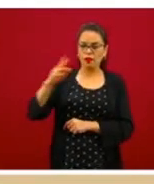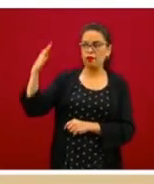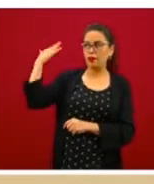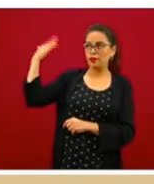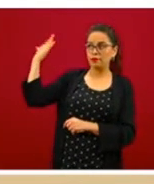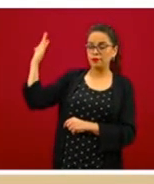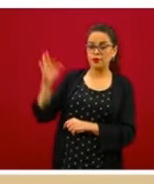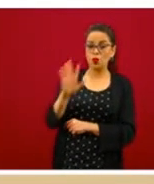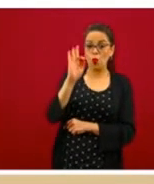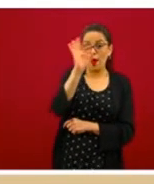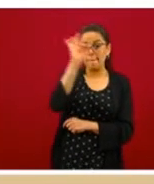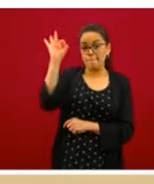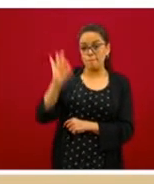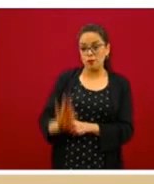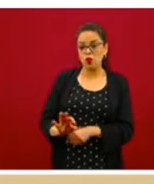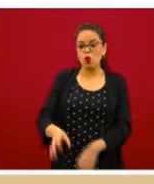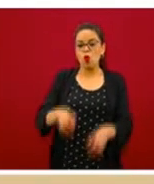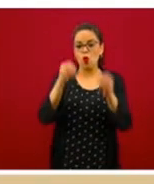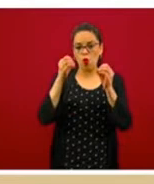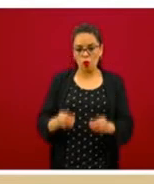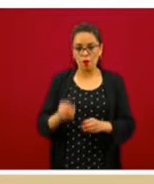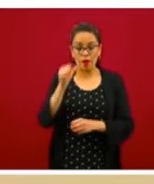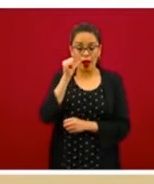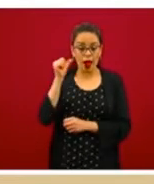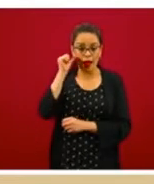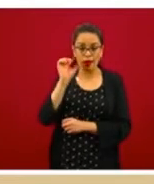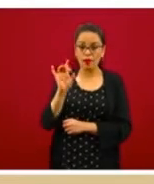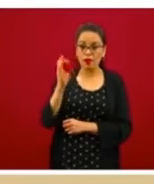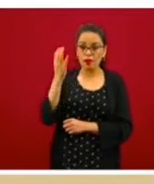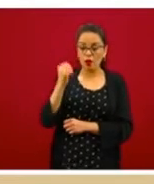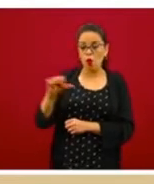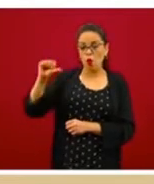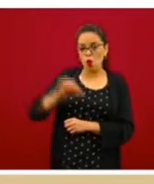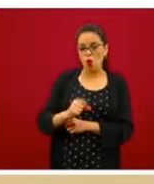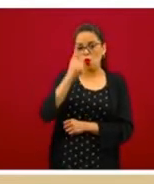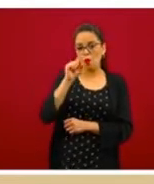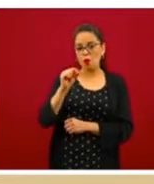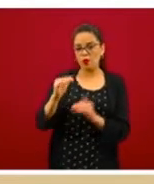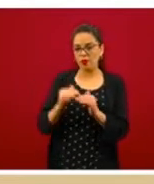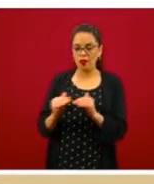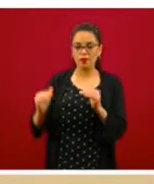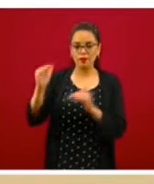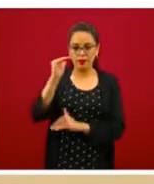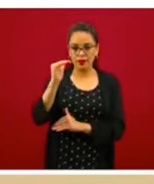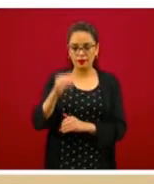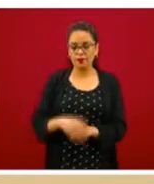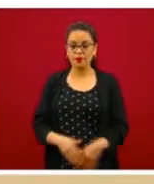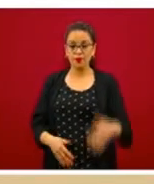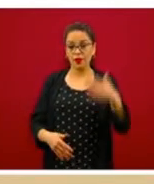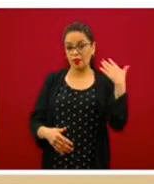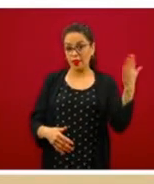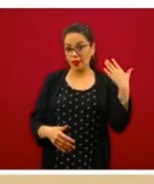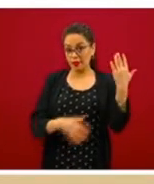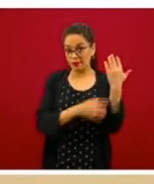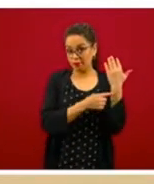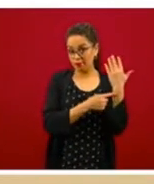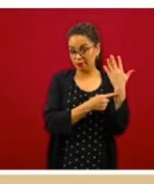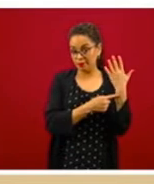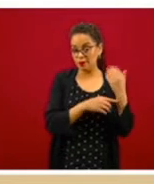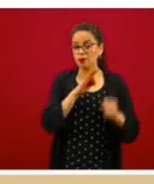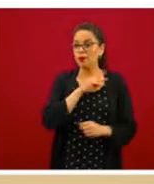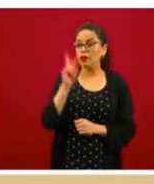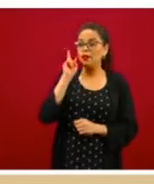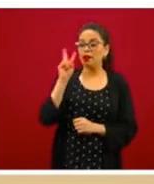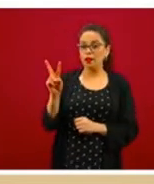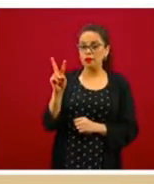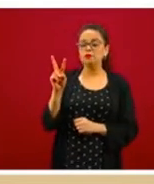by a percentage point, which can be seen in the following image. The map that we show you every day doesn't change that